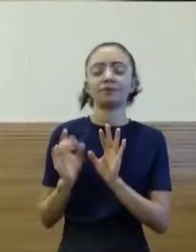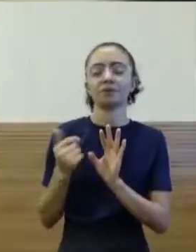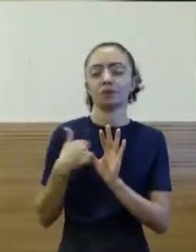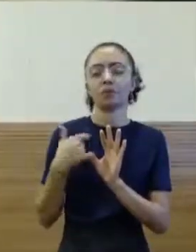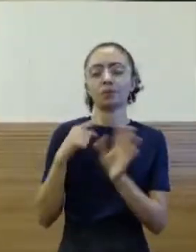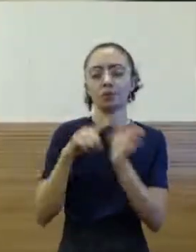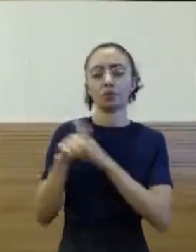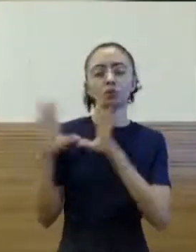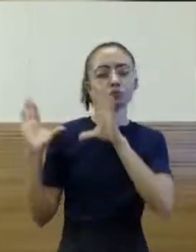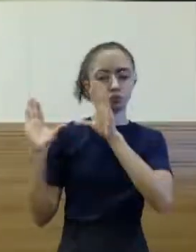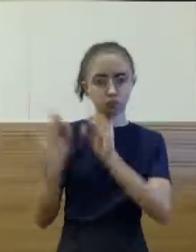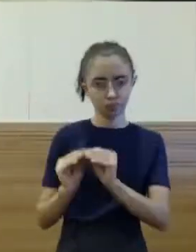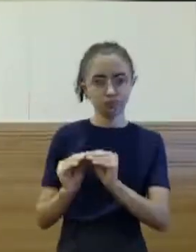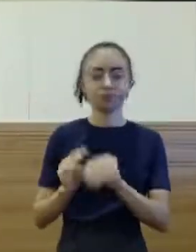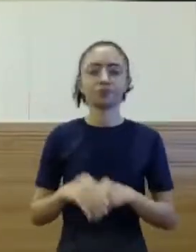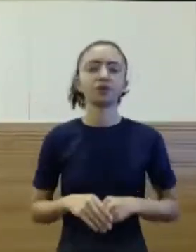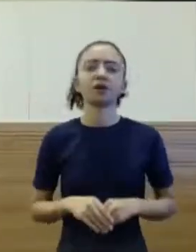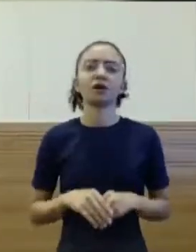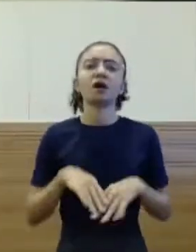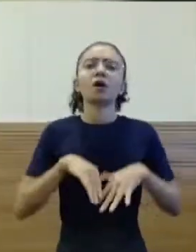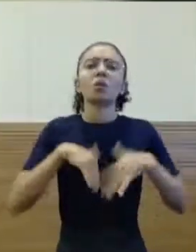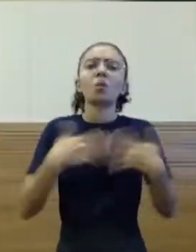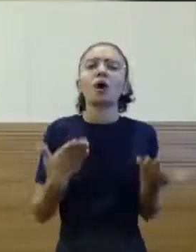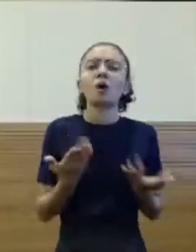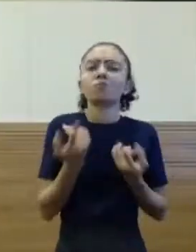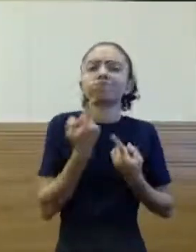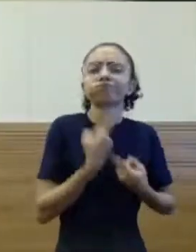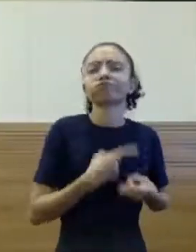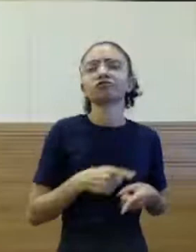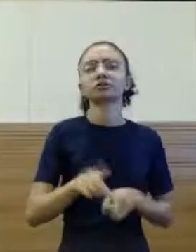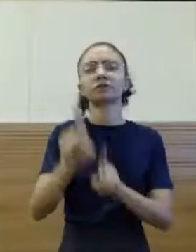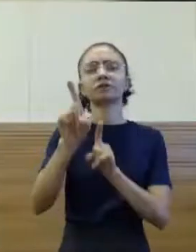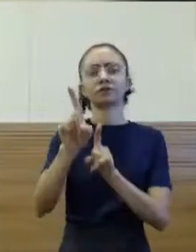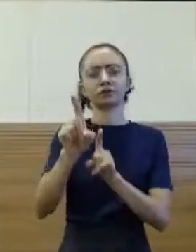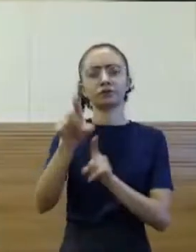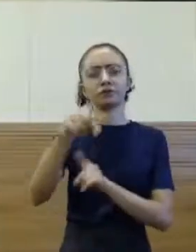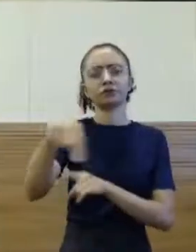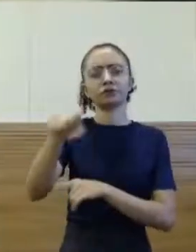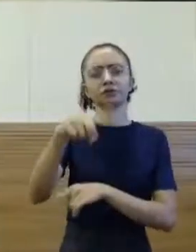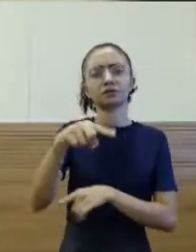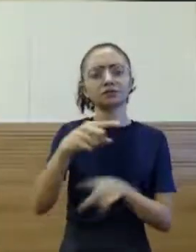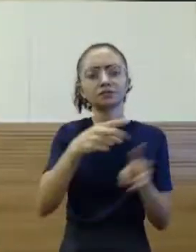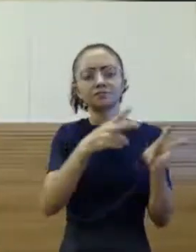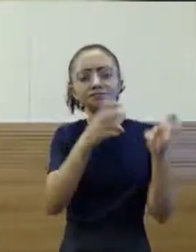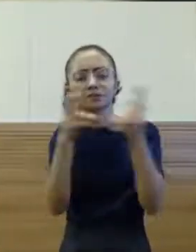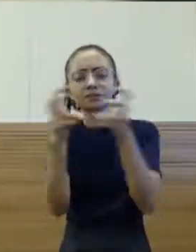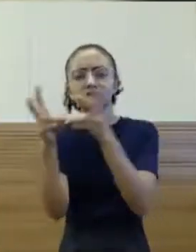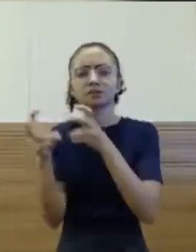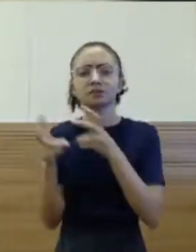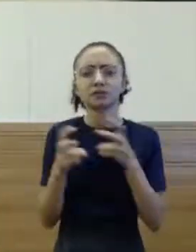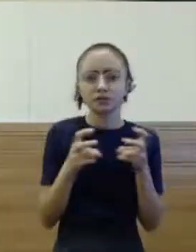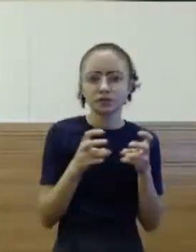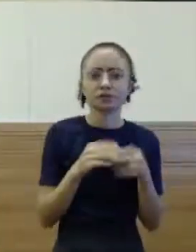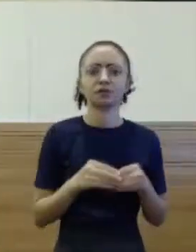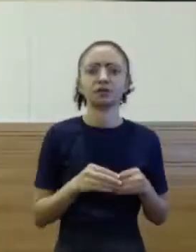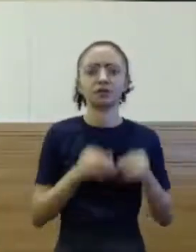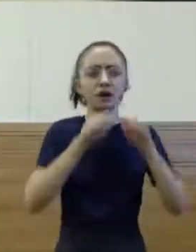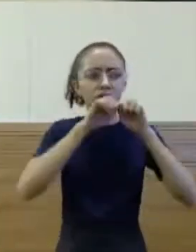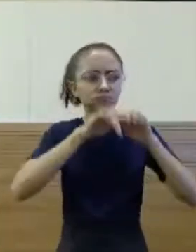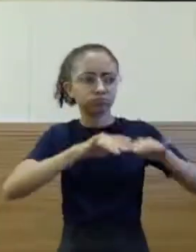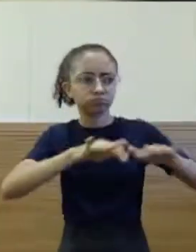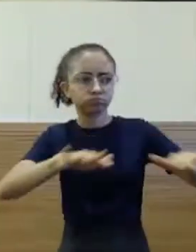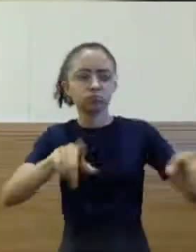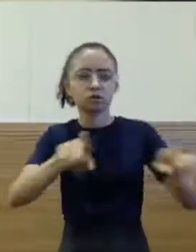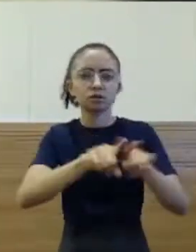in some, what are the challenges that you observe